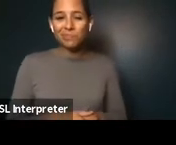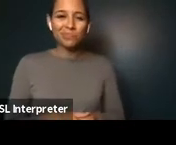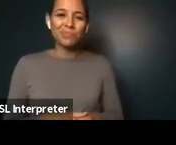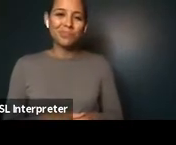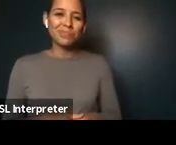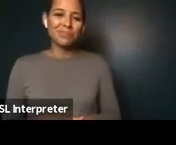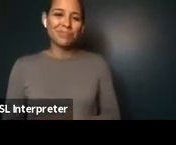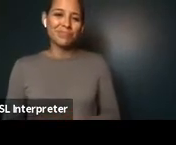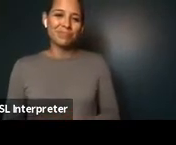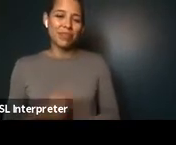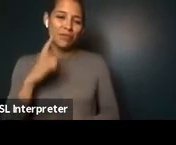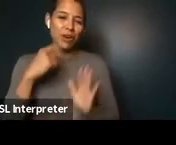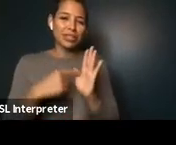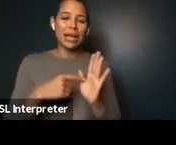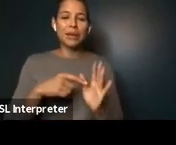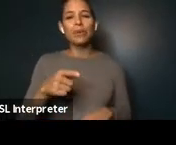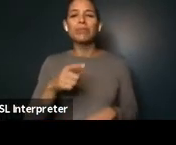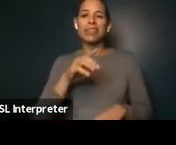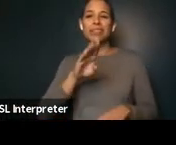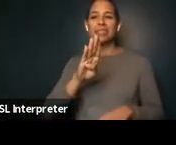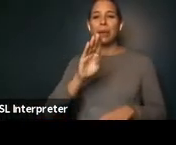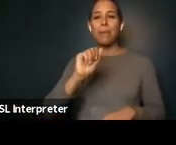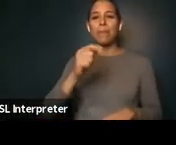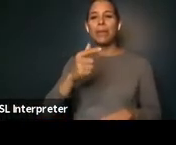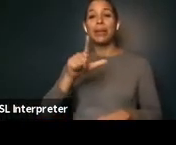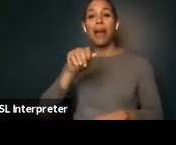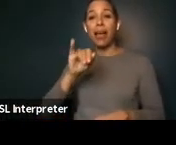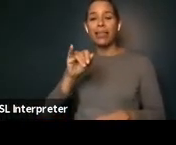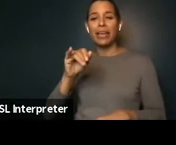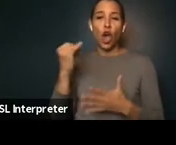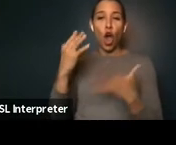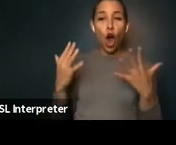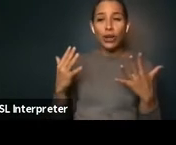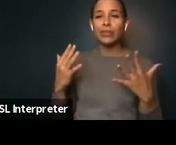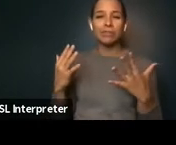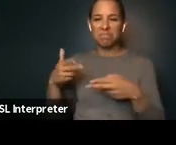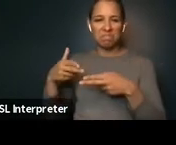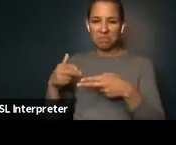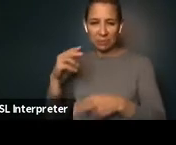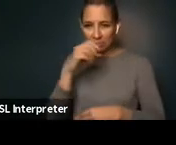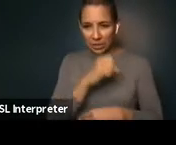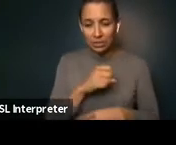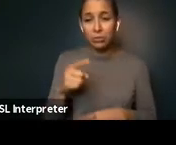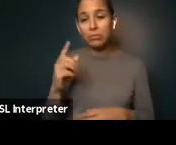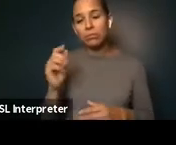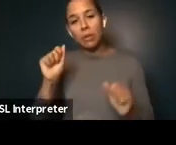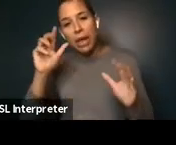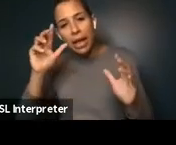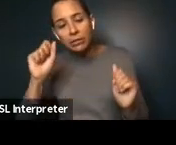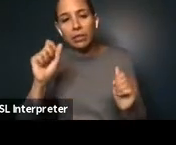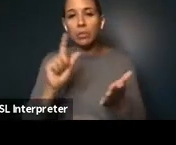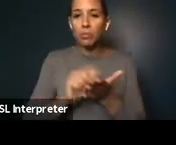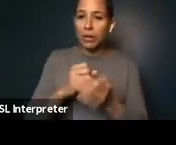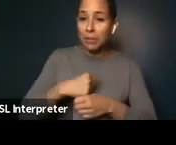Bengali artist called Chito Prashad, who was a amazing printmaker illustrator, also, um,